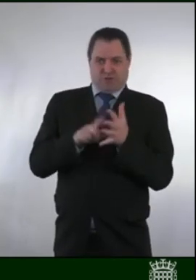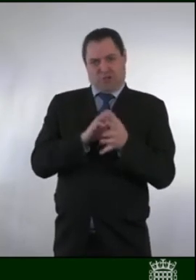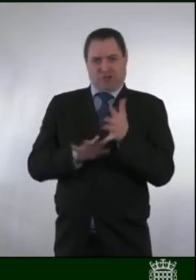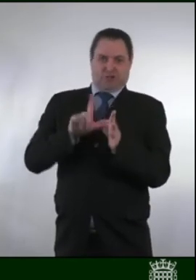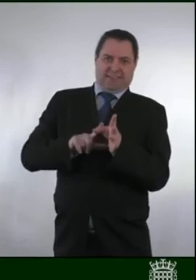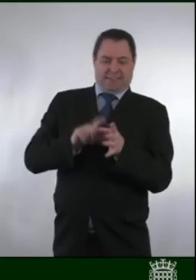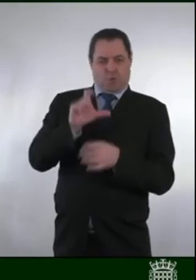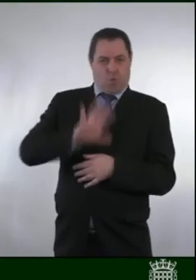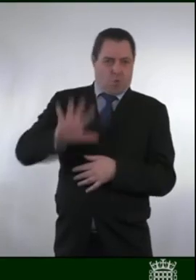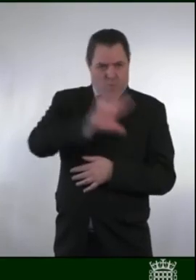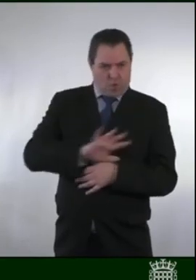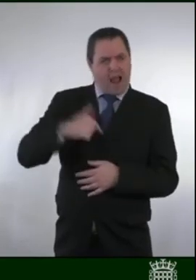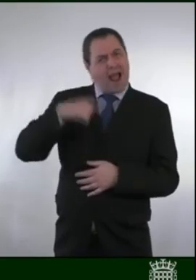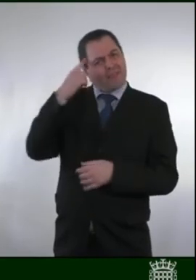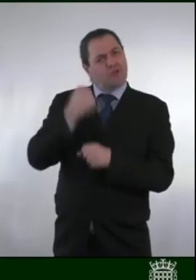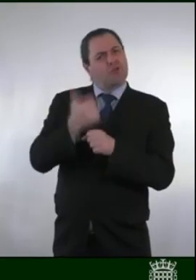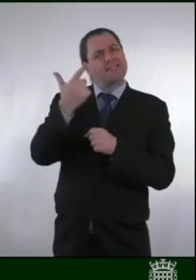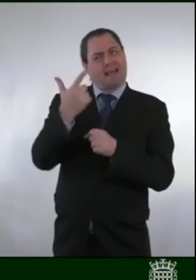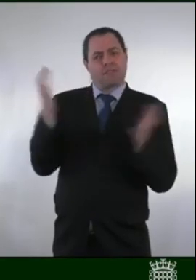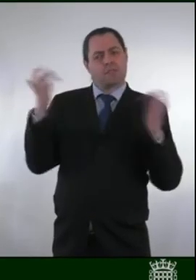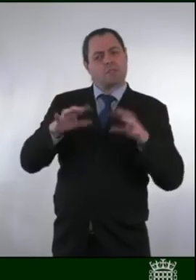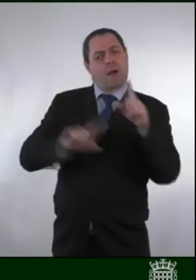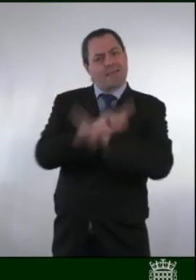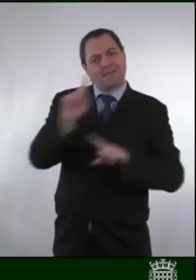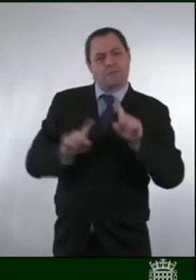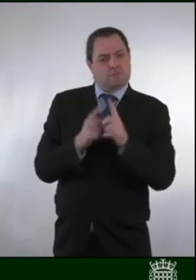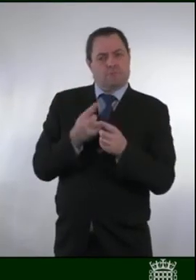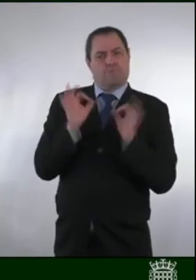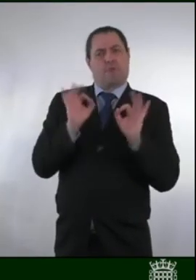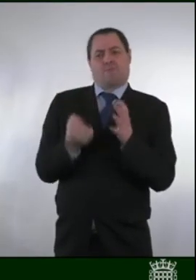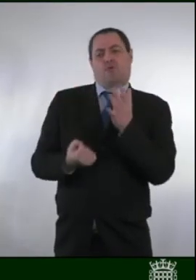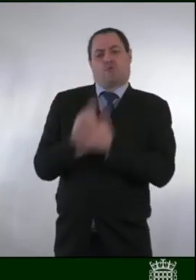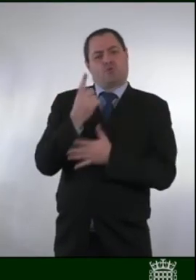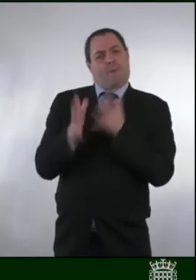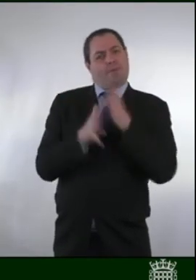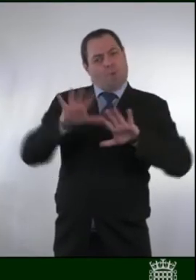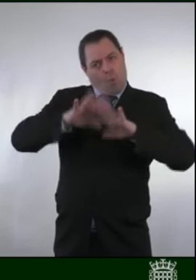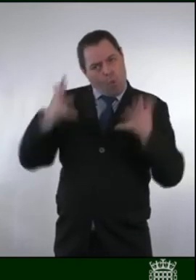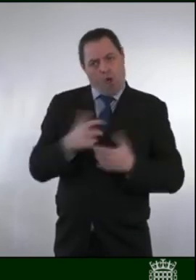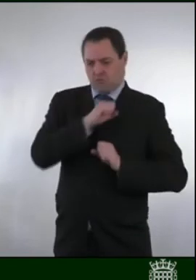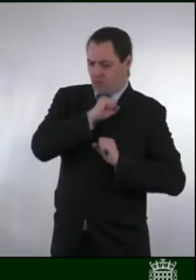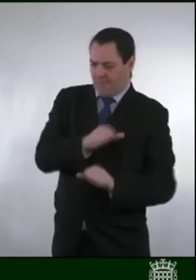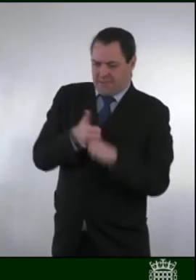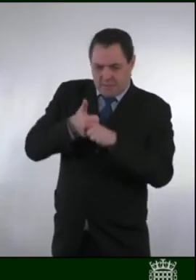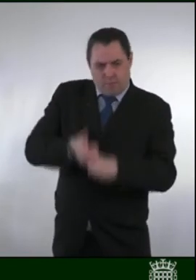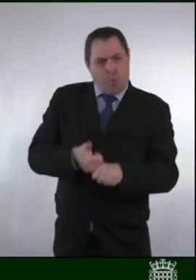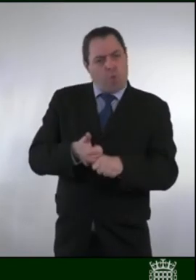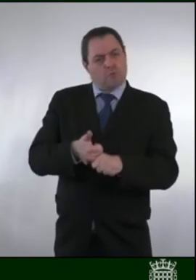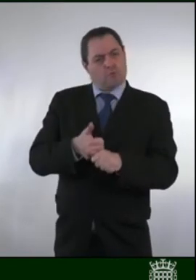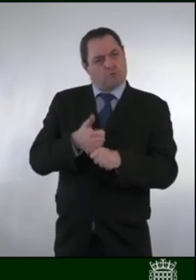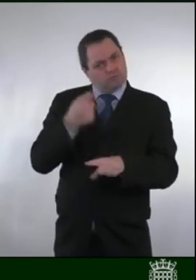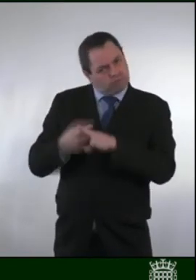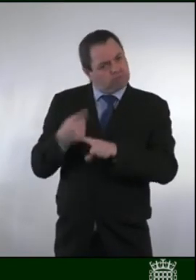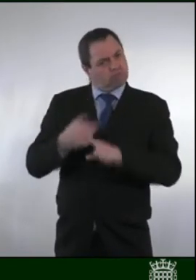my belief that the G7 summit offers the perfect opportunity to secure a global commitment to embrace and accelerate our